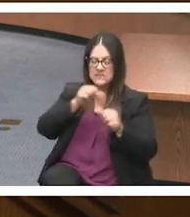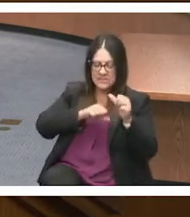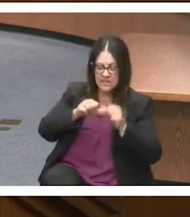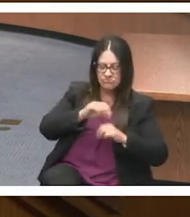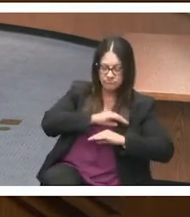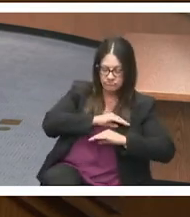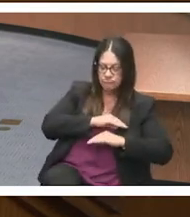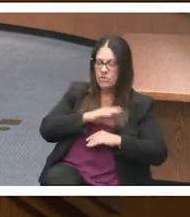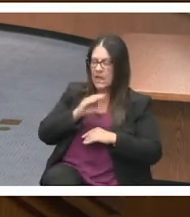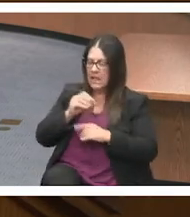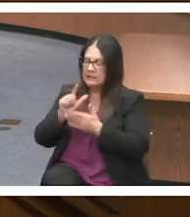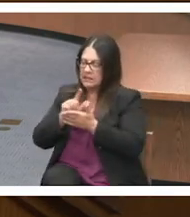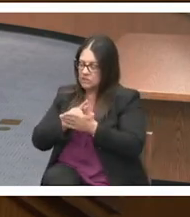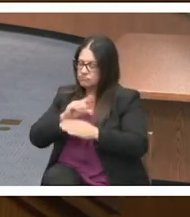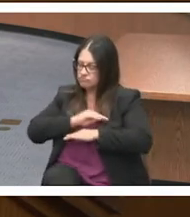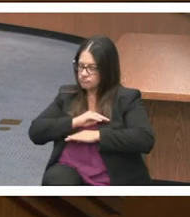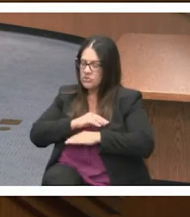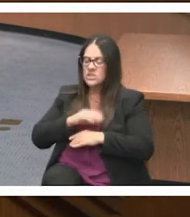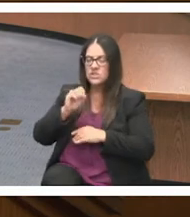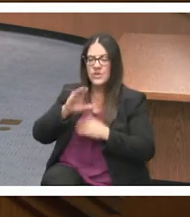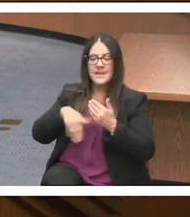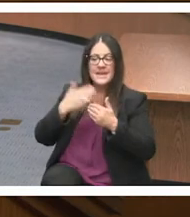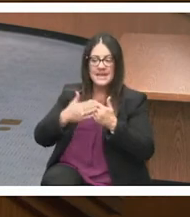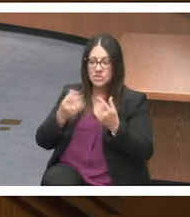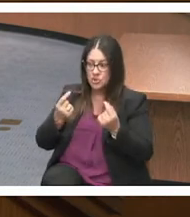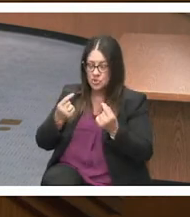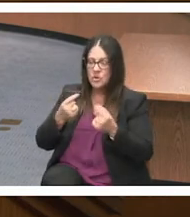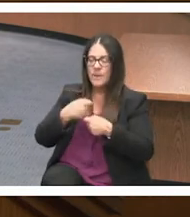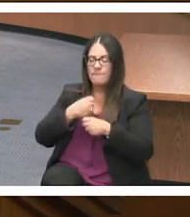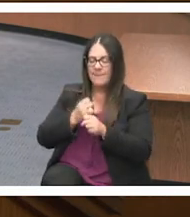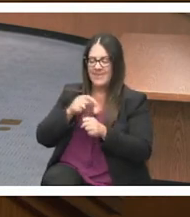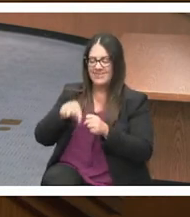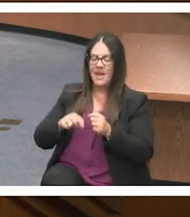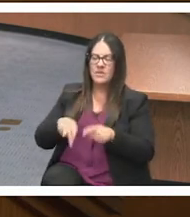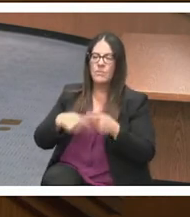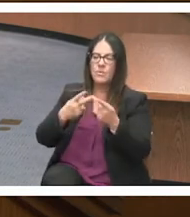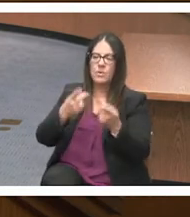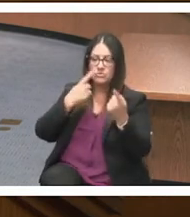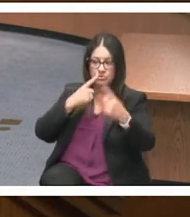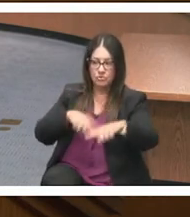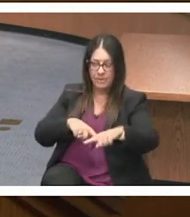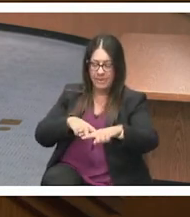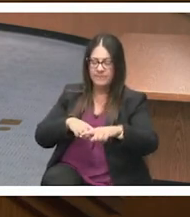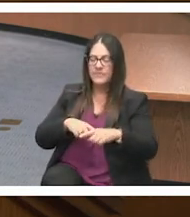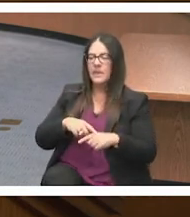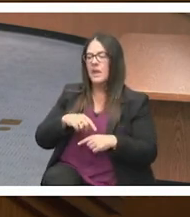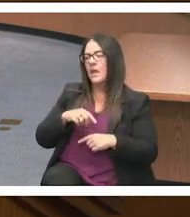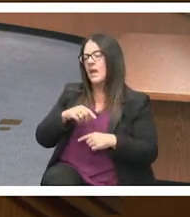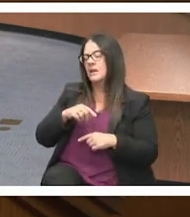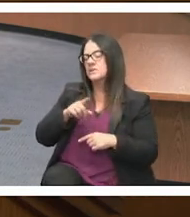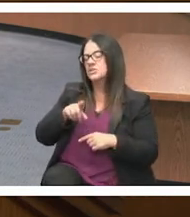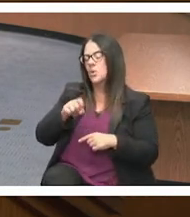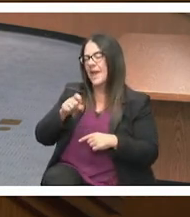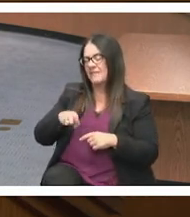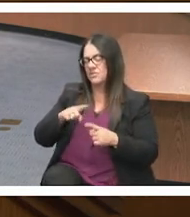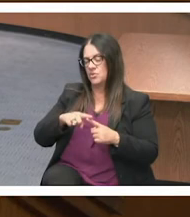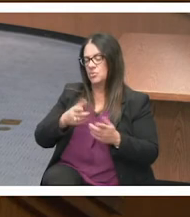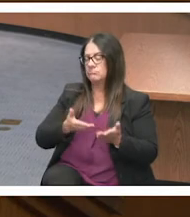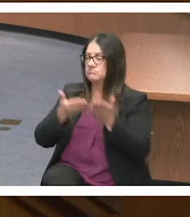Its next step as a framework would be to turn it into a proposed agreement. It would then undertake or undergo scientific peer